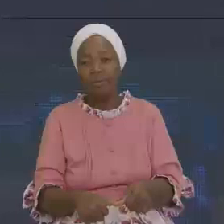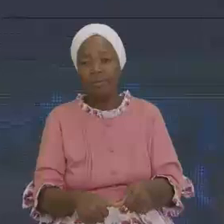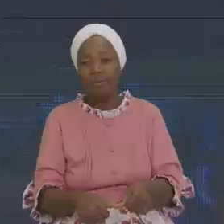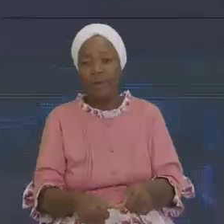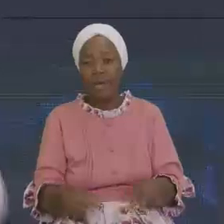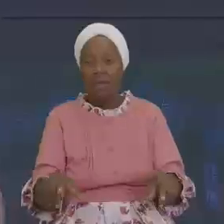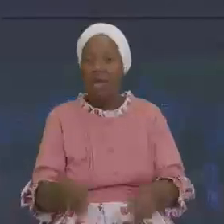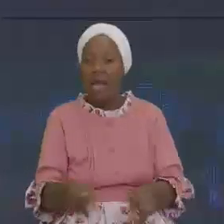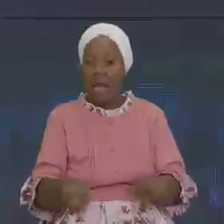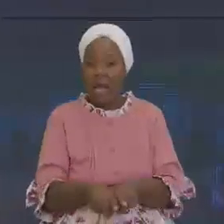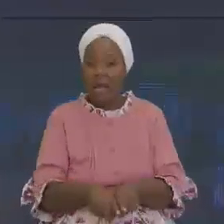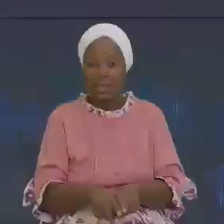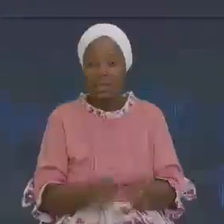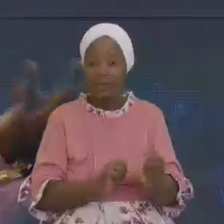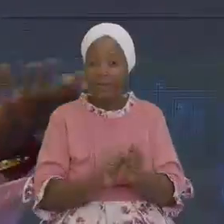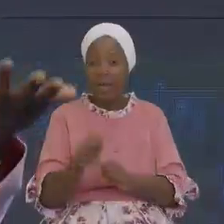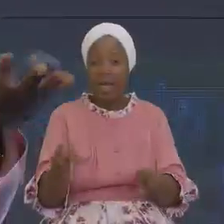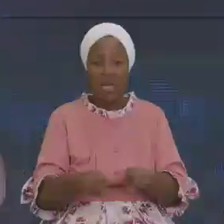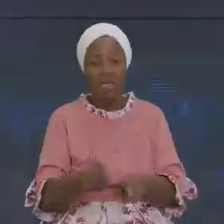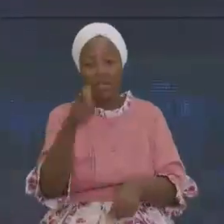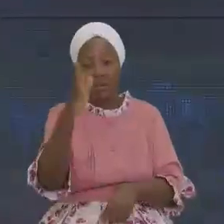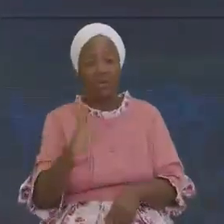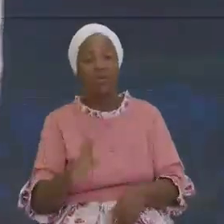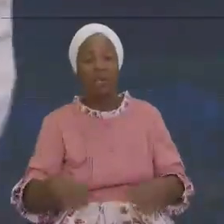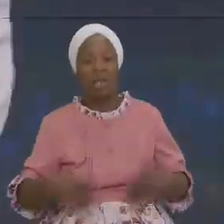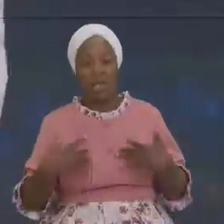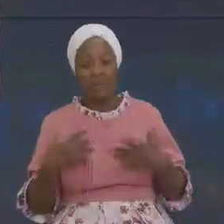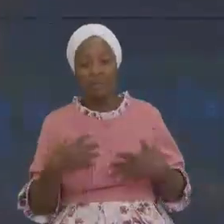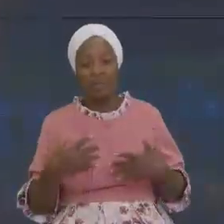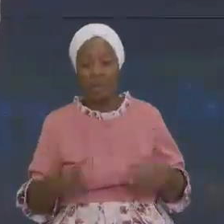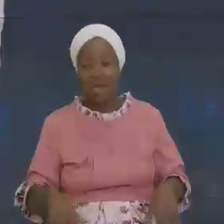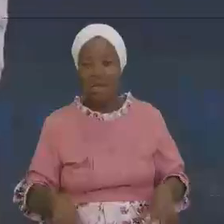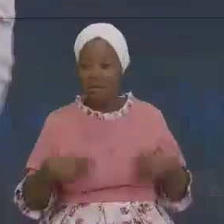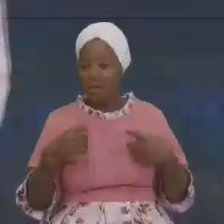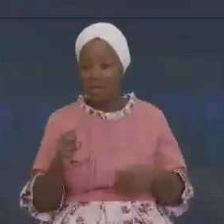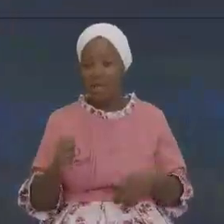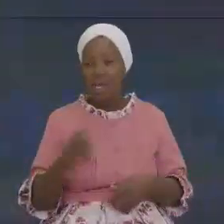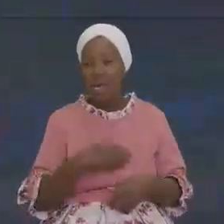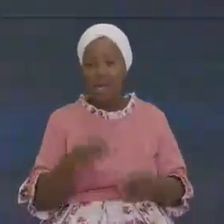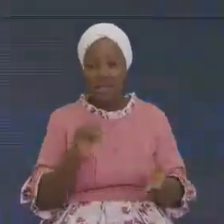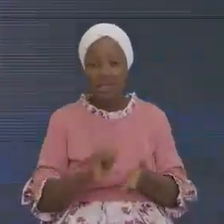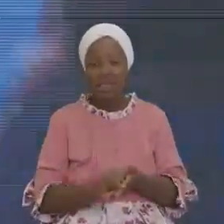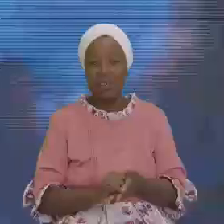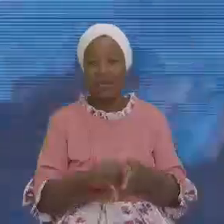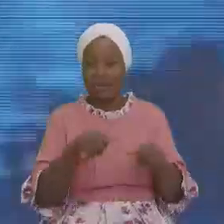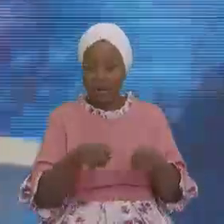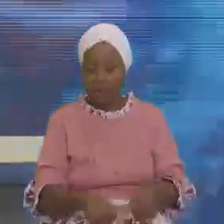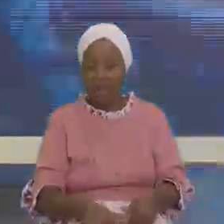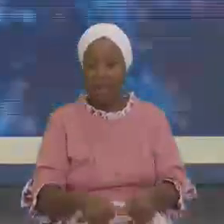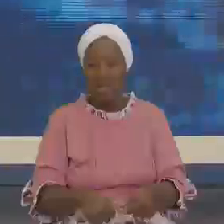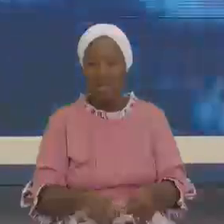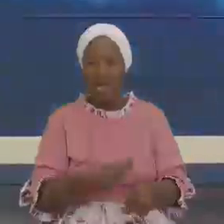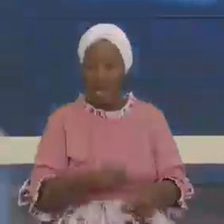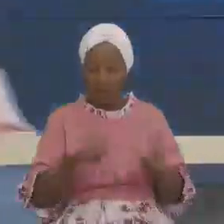long as God lives. That remains and abides as long as